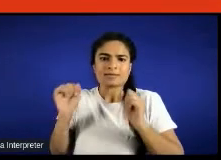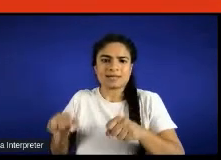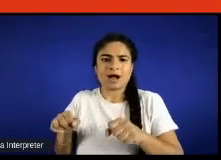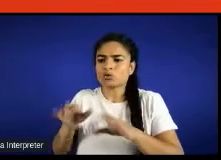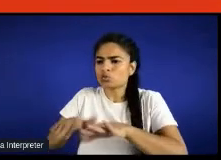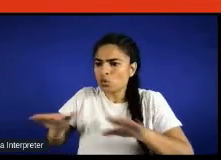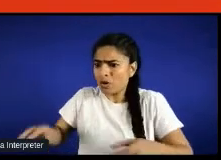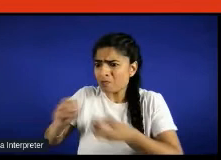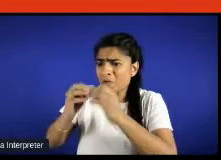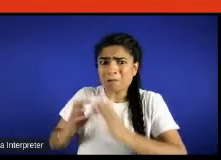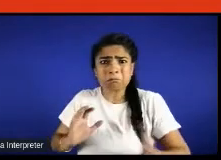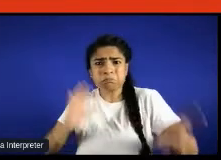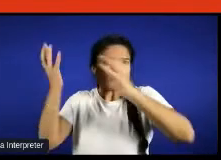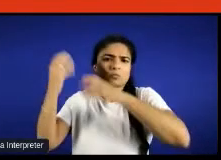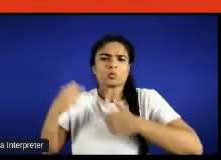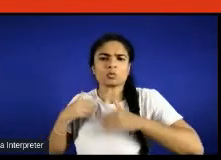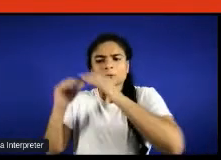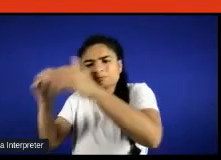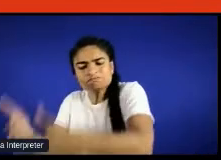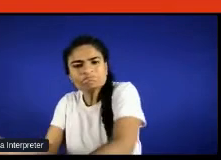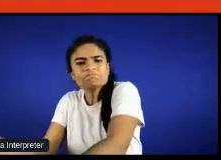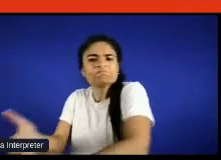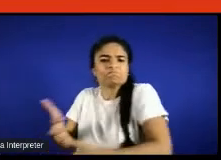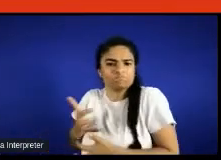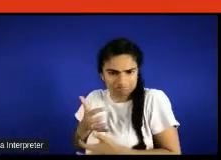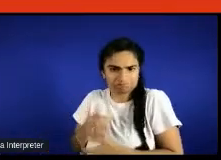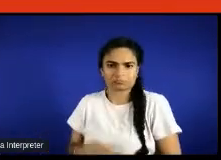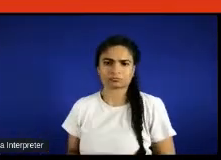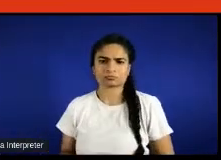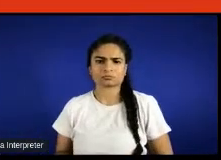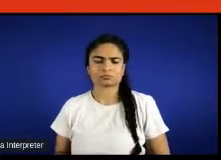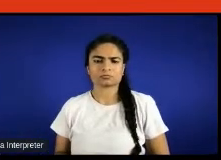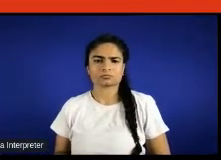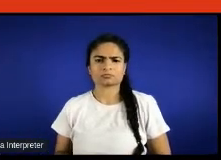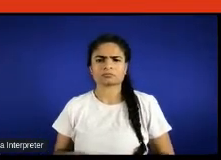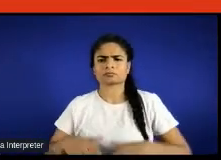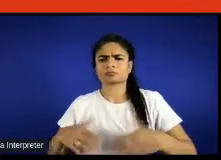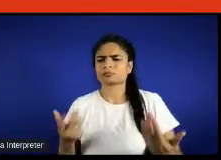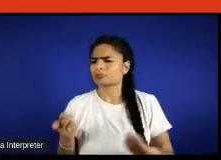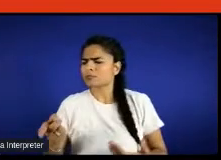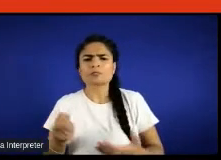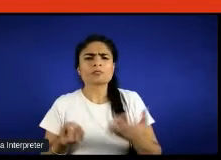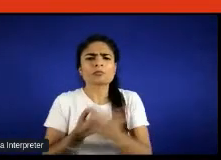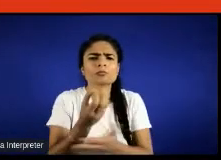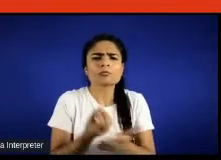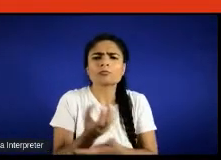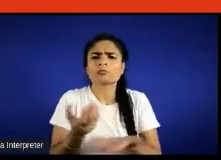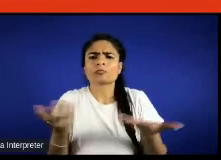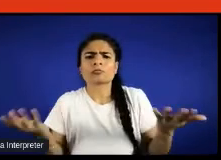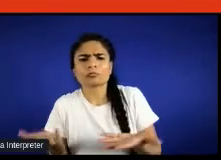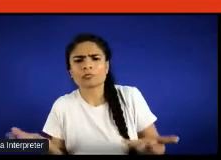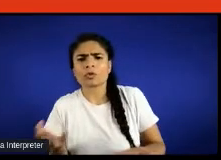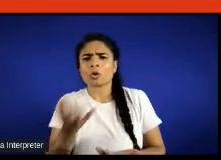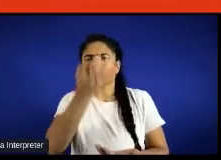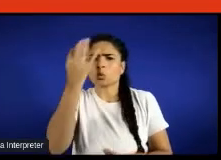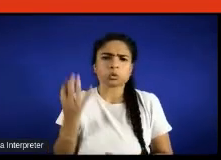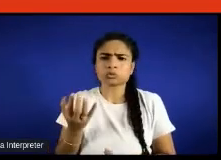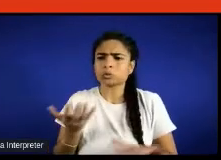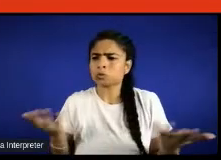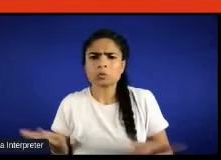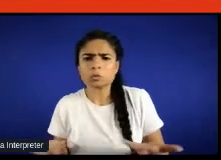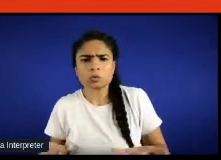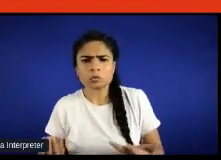type of concerns or feedback they can raise to us. So as you can see also in the screen, that these